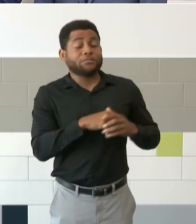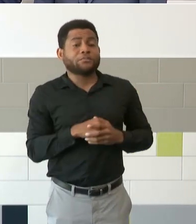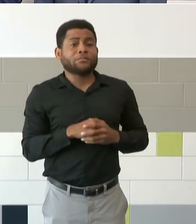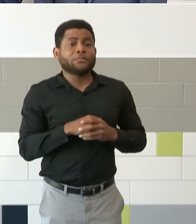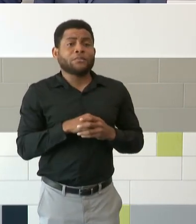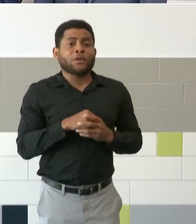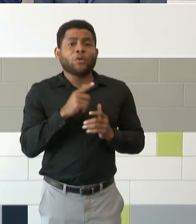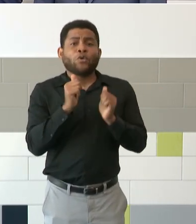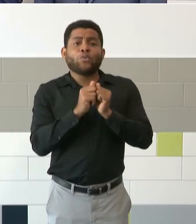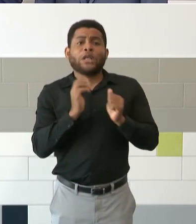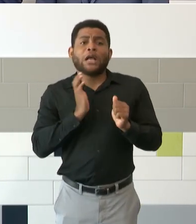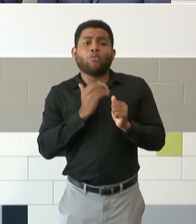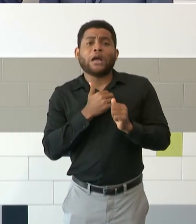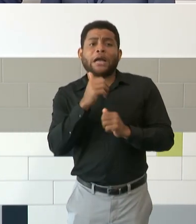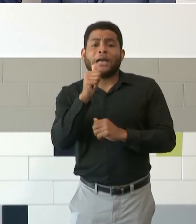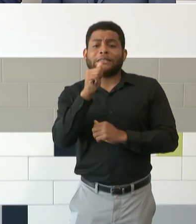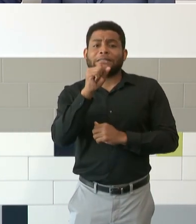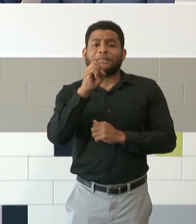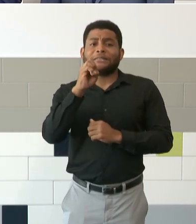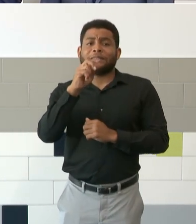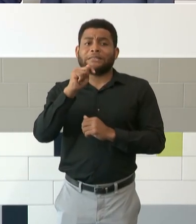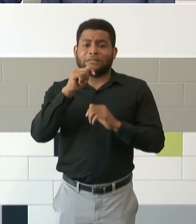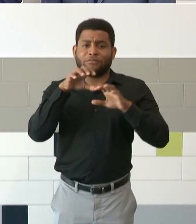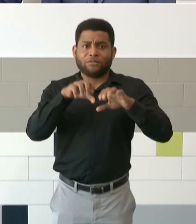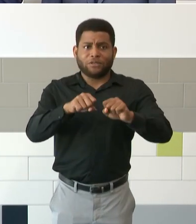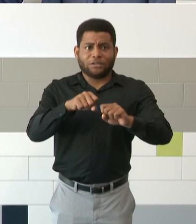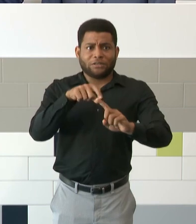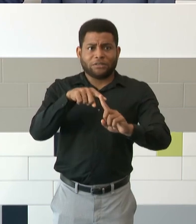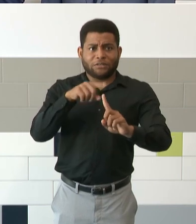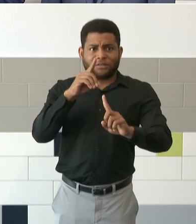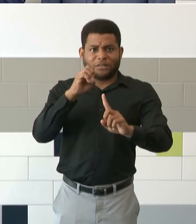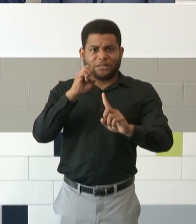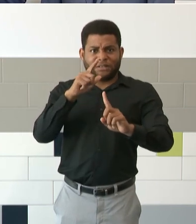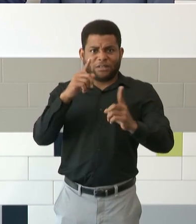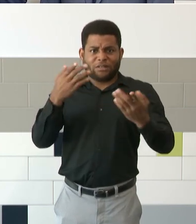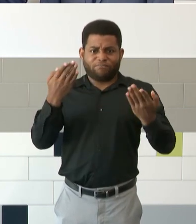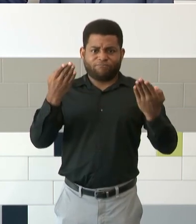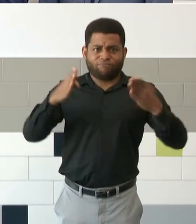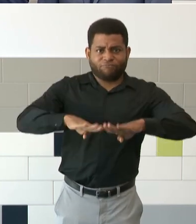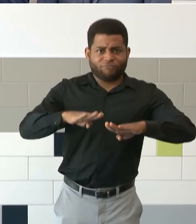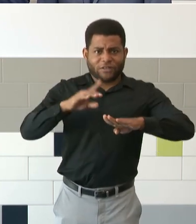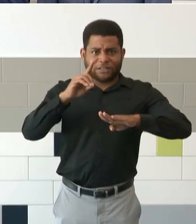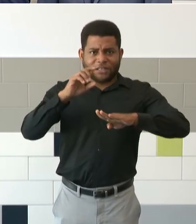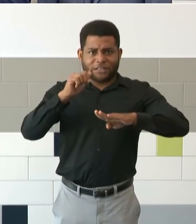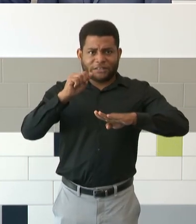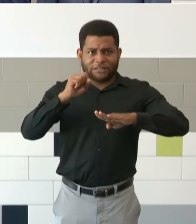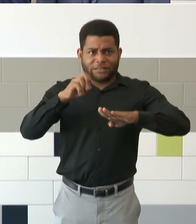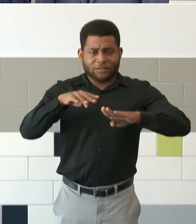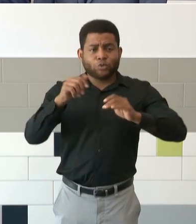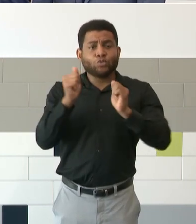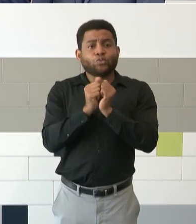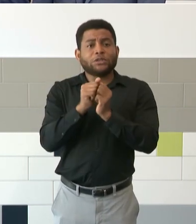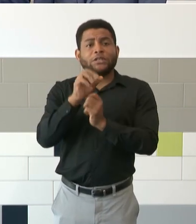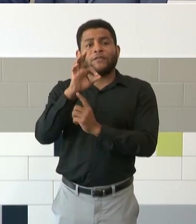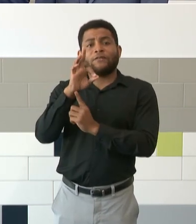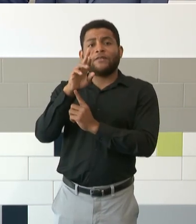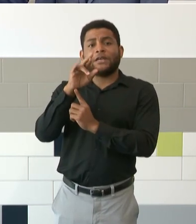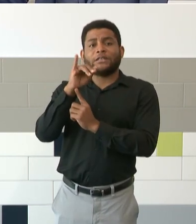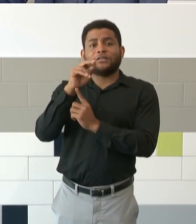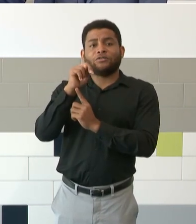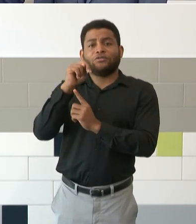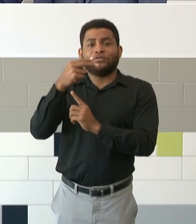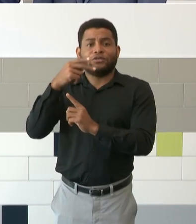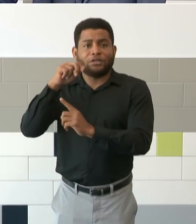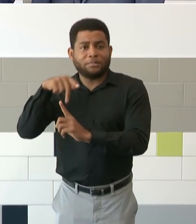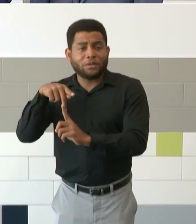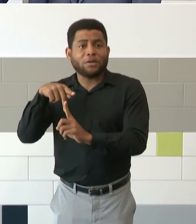deal likely to go through this evening between Friendship and Eagle Academy Prep, what, to your knowledge, are the